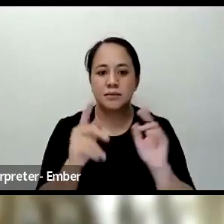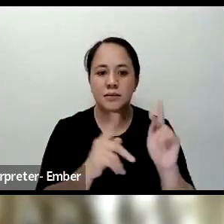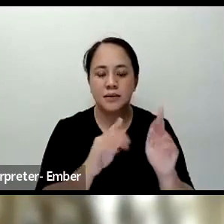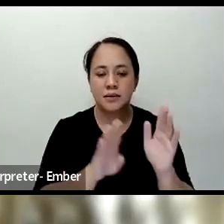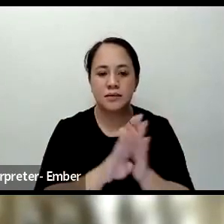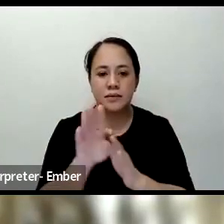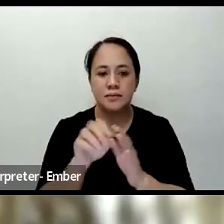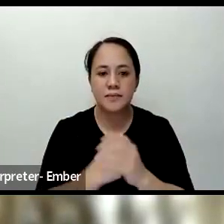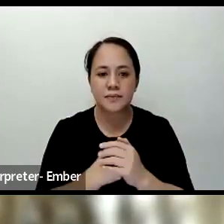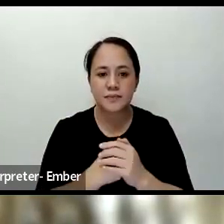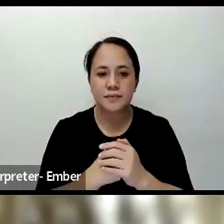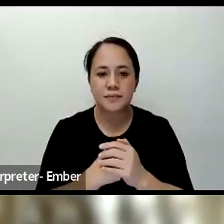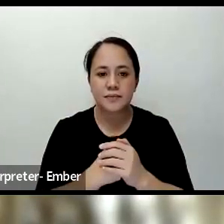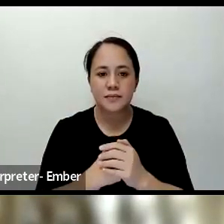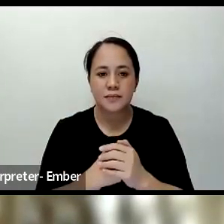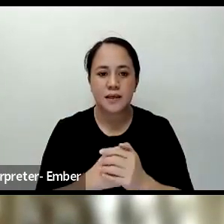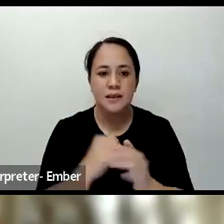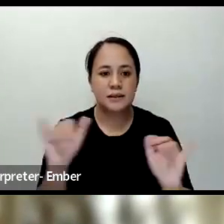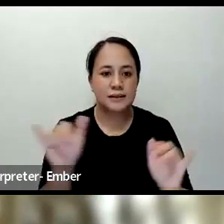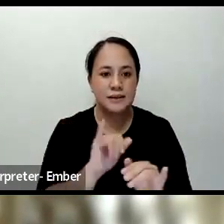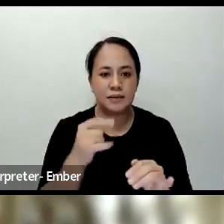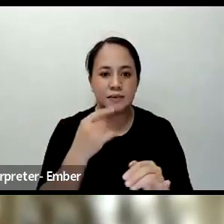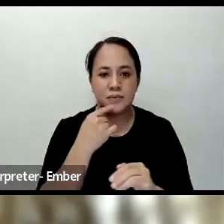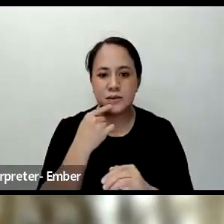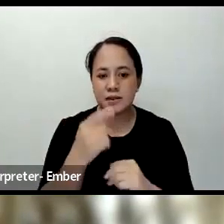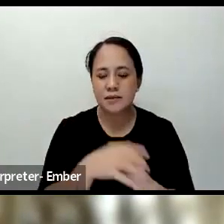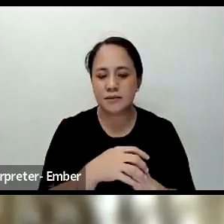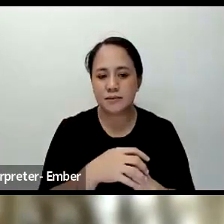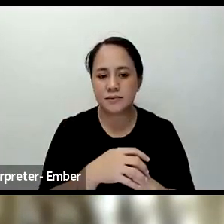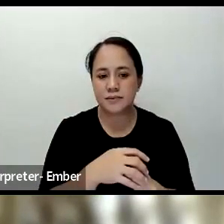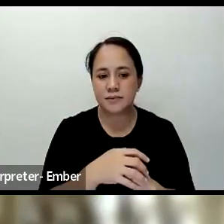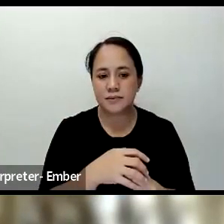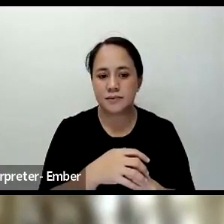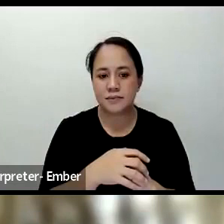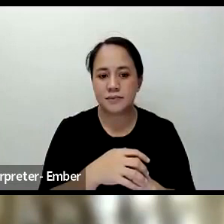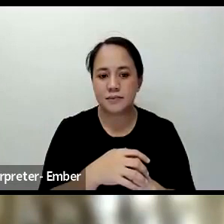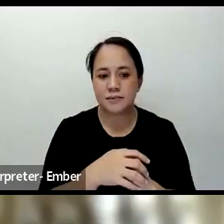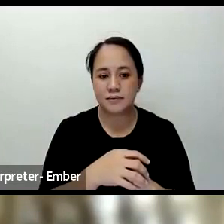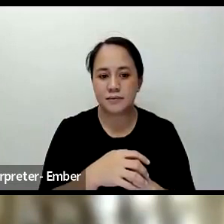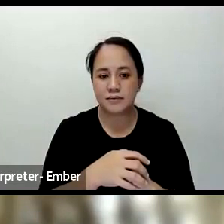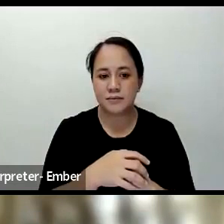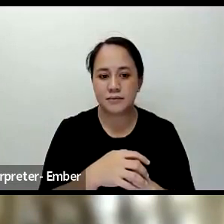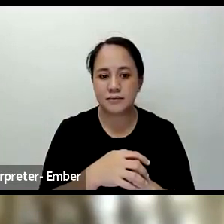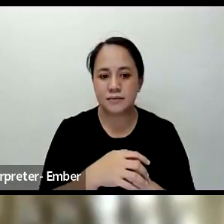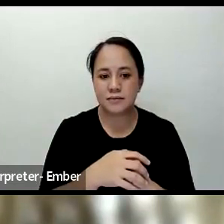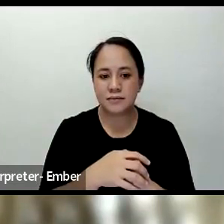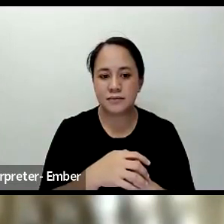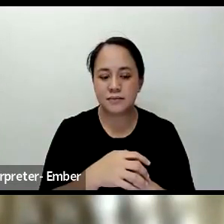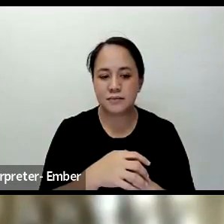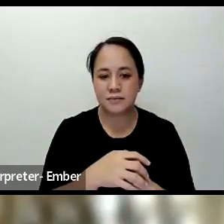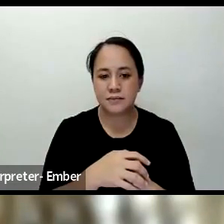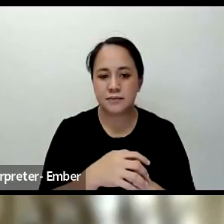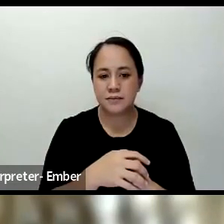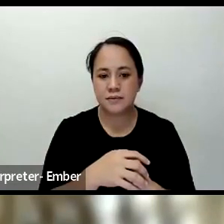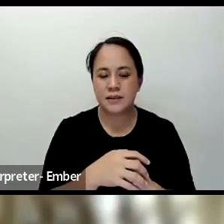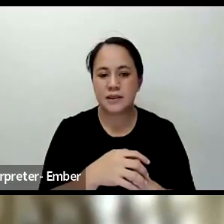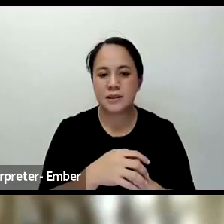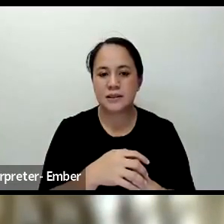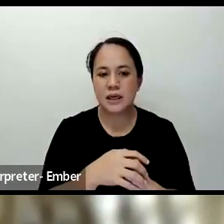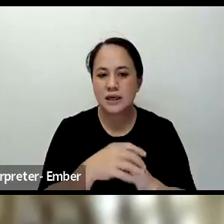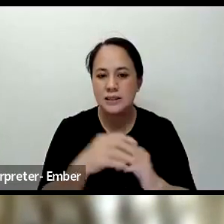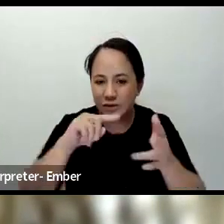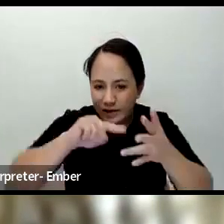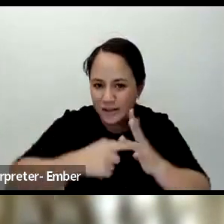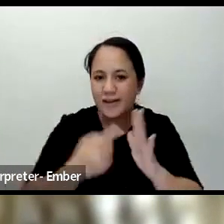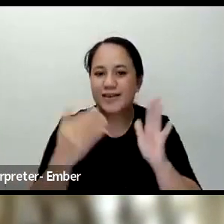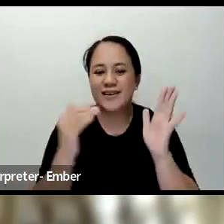development. So as I've said, it's like you know, a reboot on our